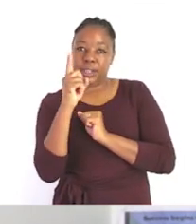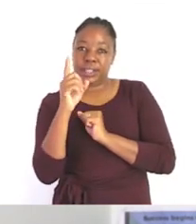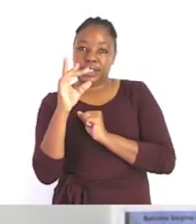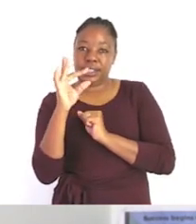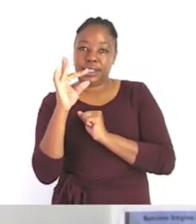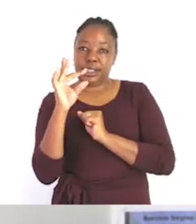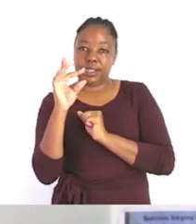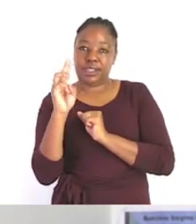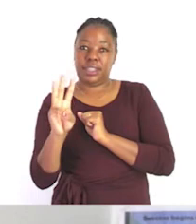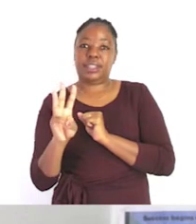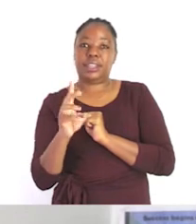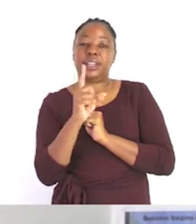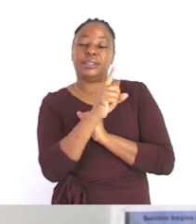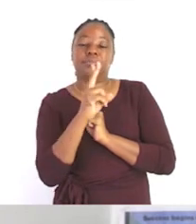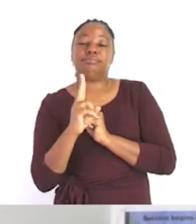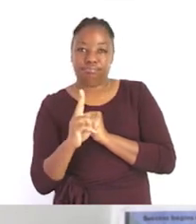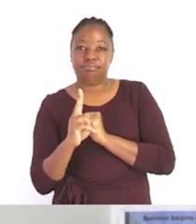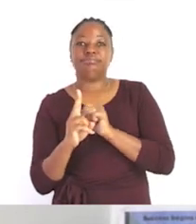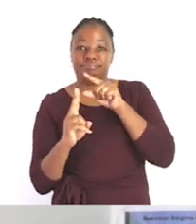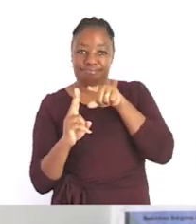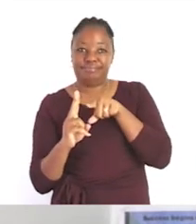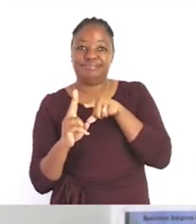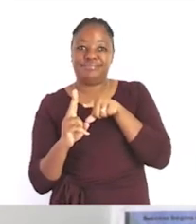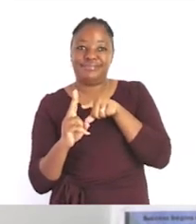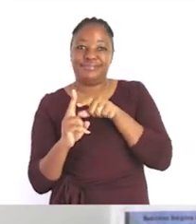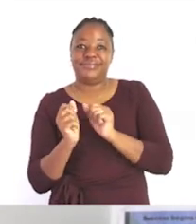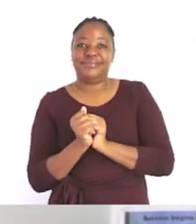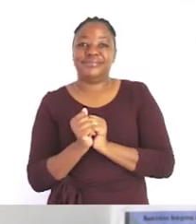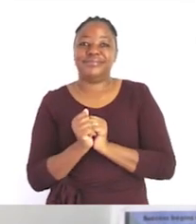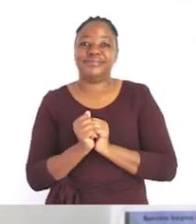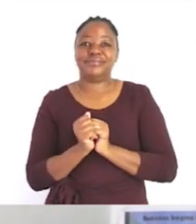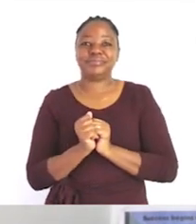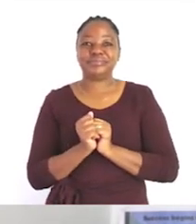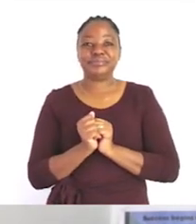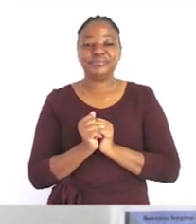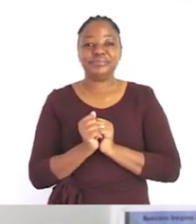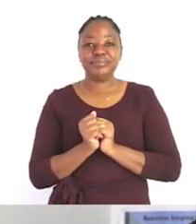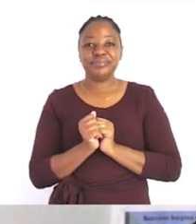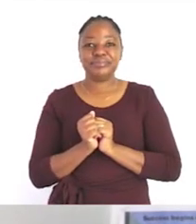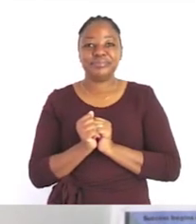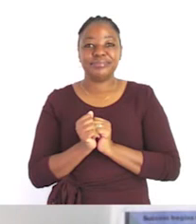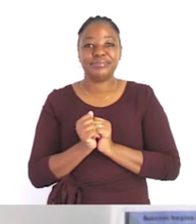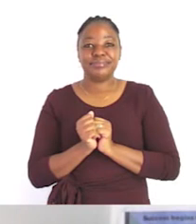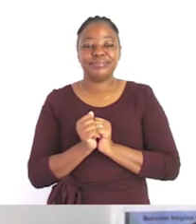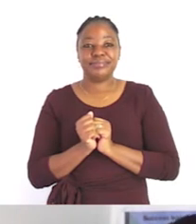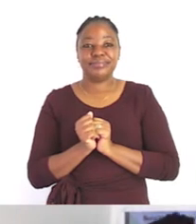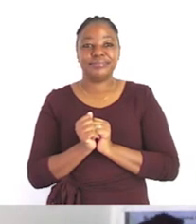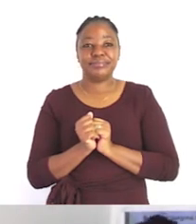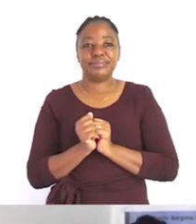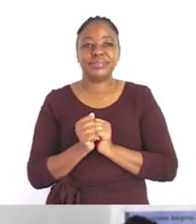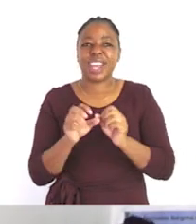13, 12. Oopsie, teacher almost made a mistake there. Now, we need to find